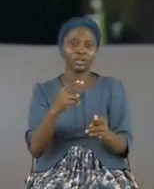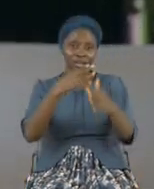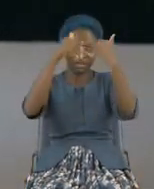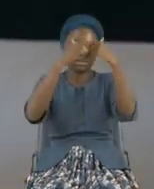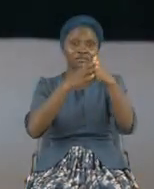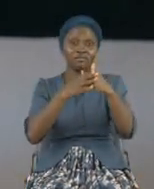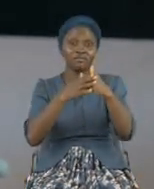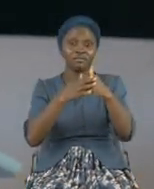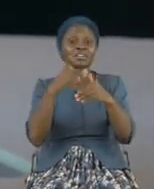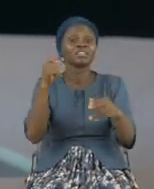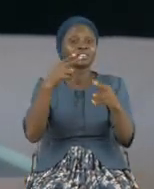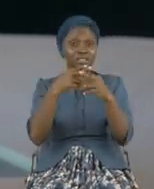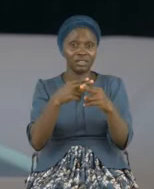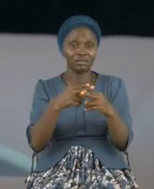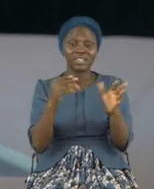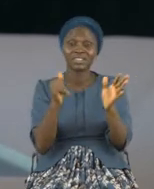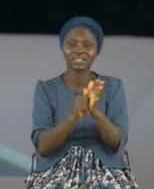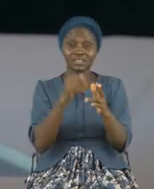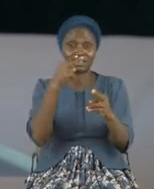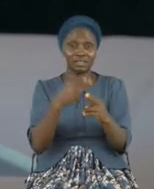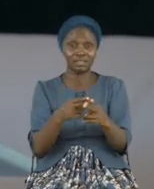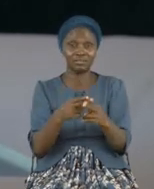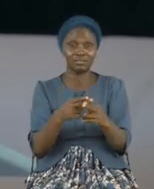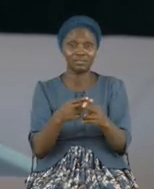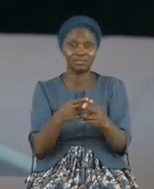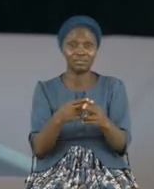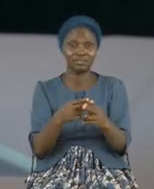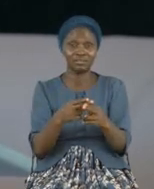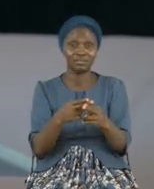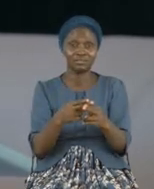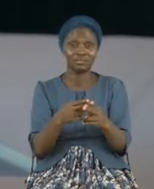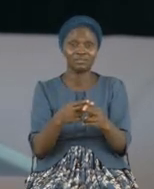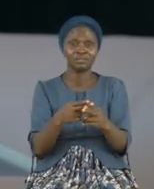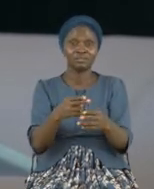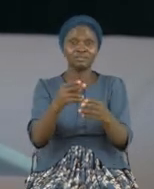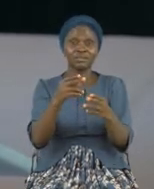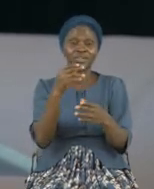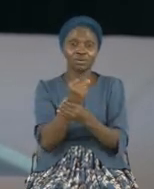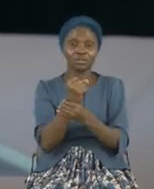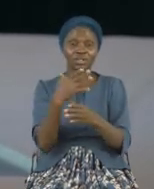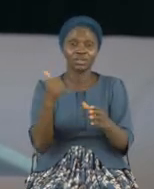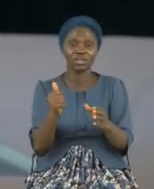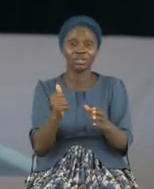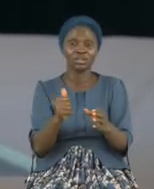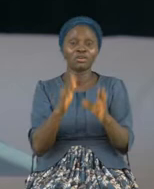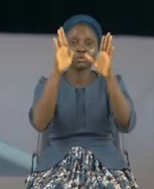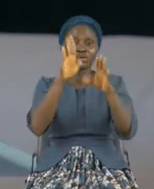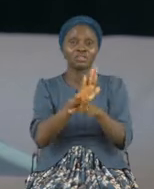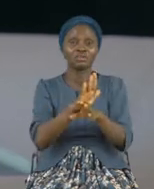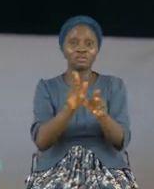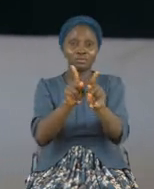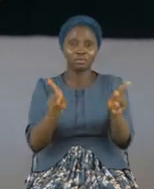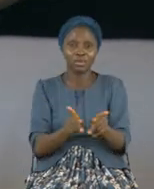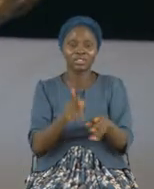The name. That name held a conspicuous place in the Acts of the Apostles.